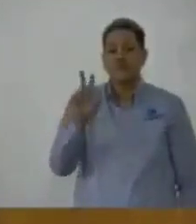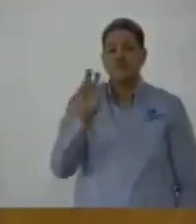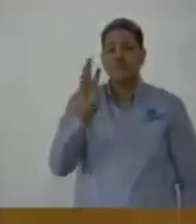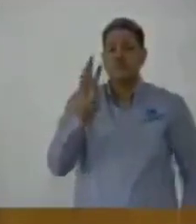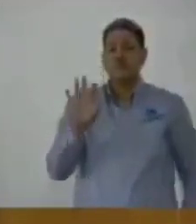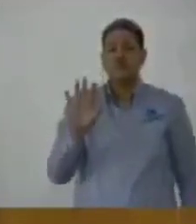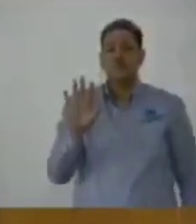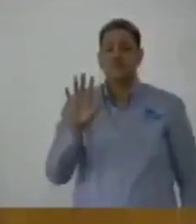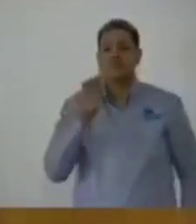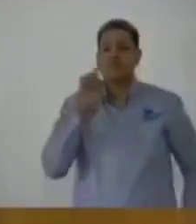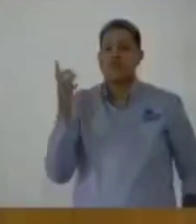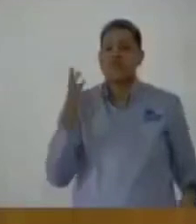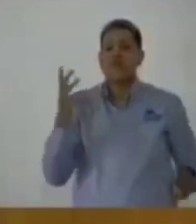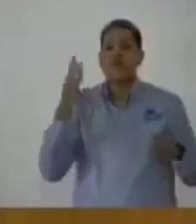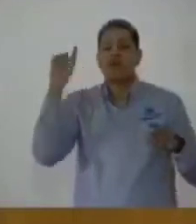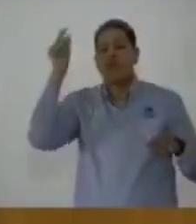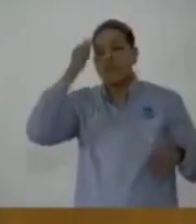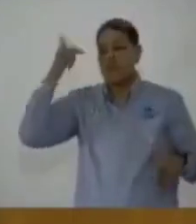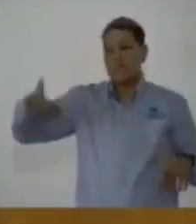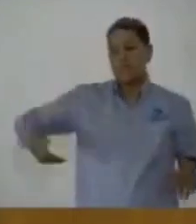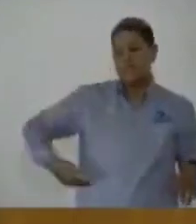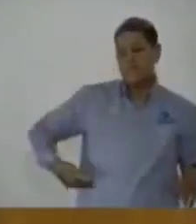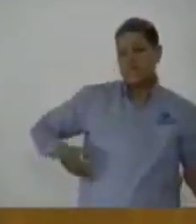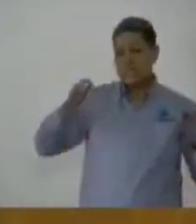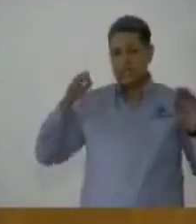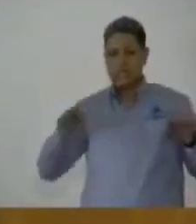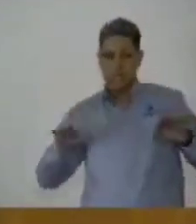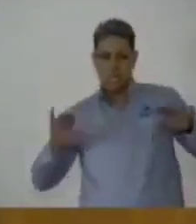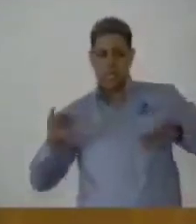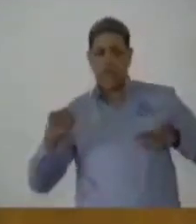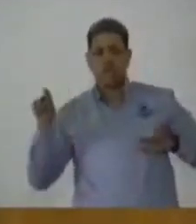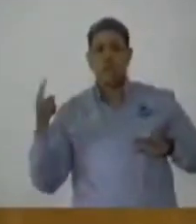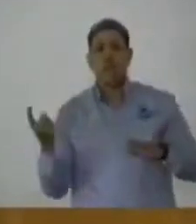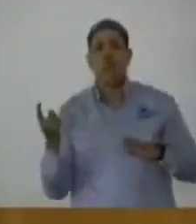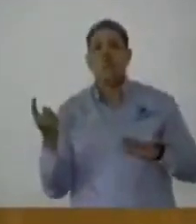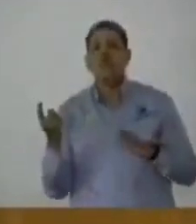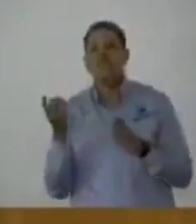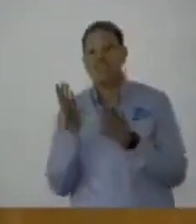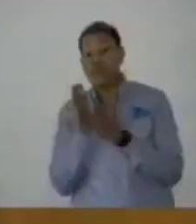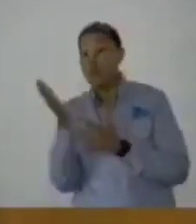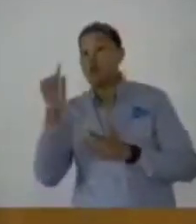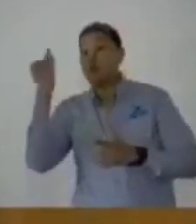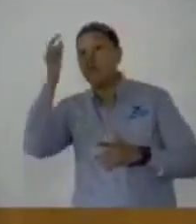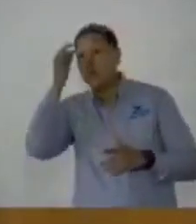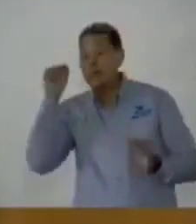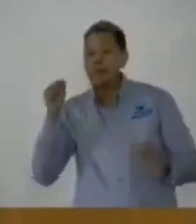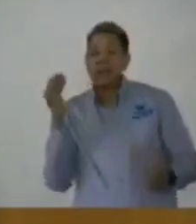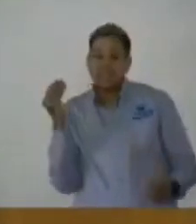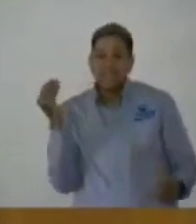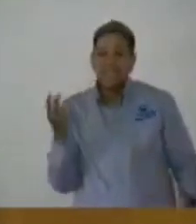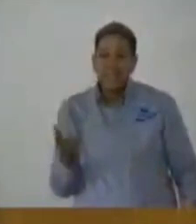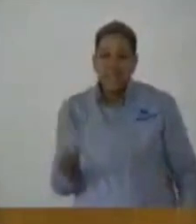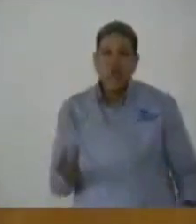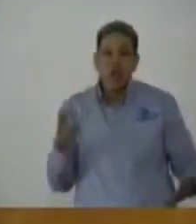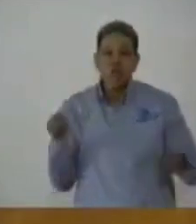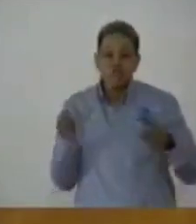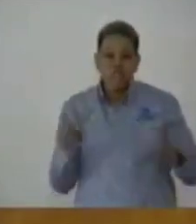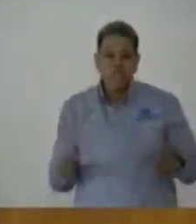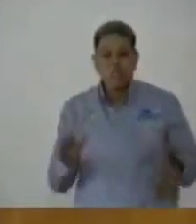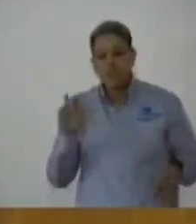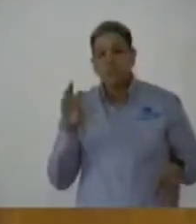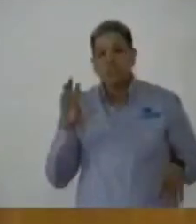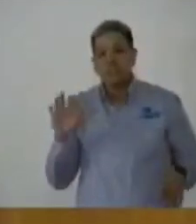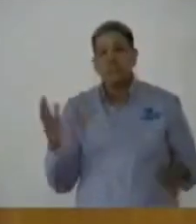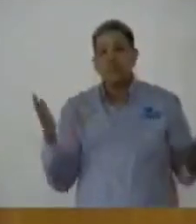the 365 is really what is discretionary. That is the only portion that different governments really have a say about how they're going to do